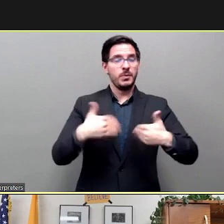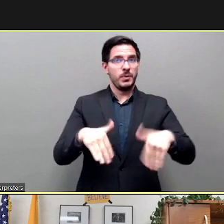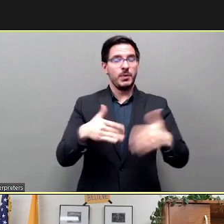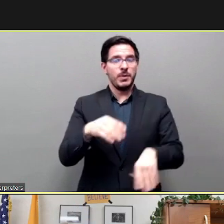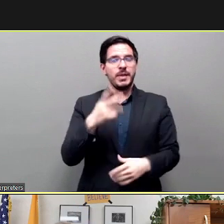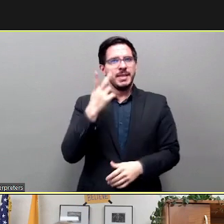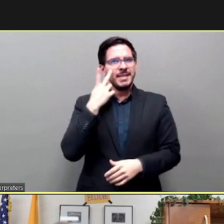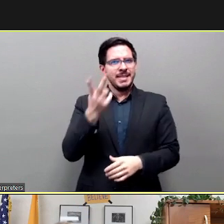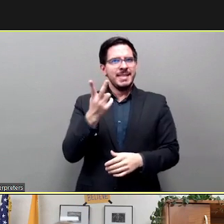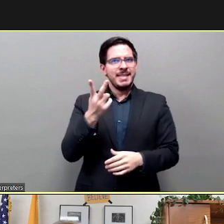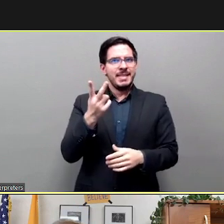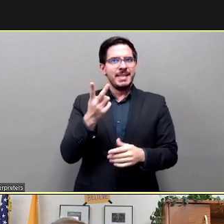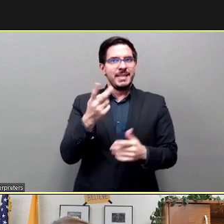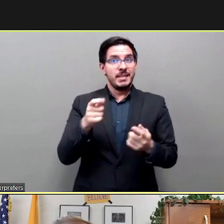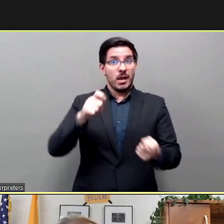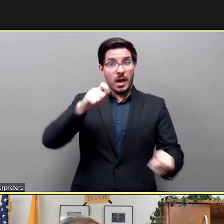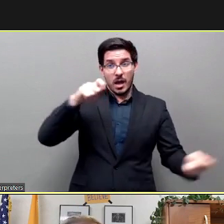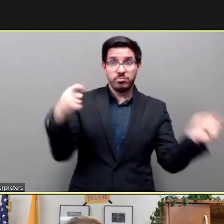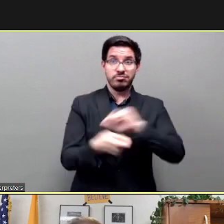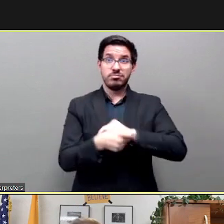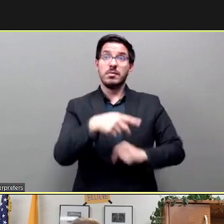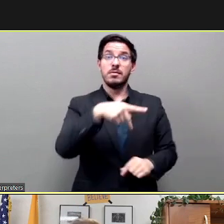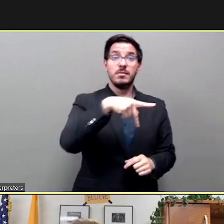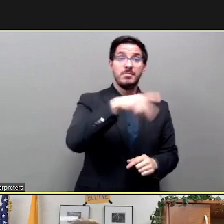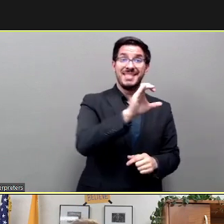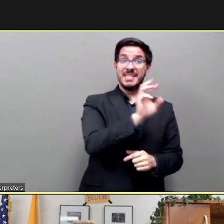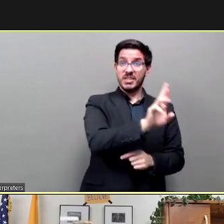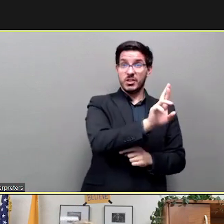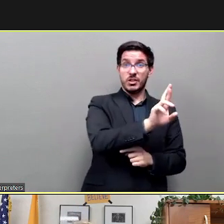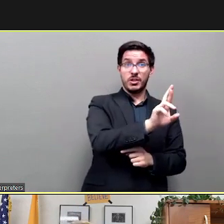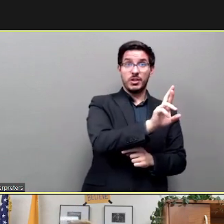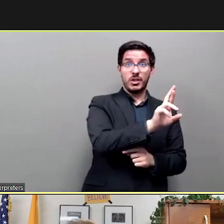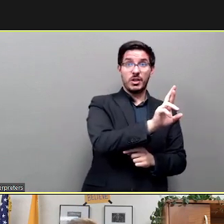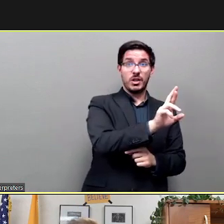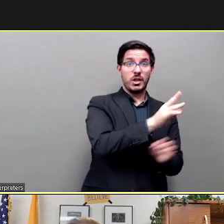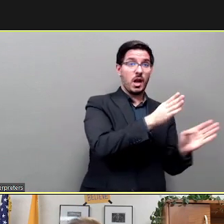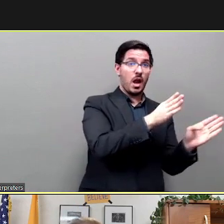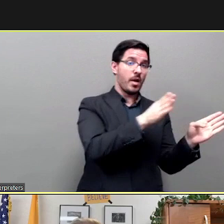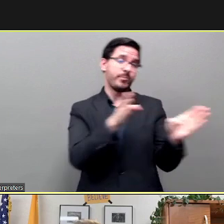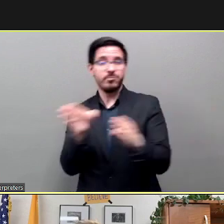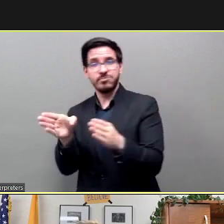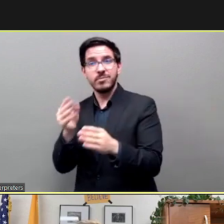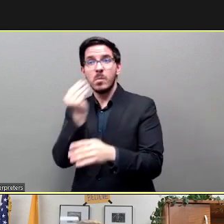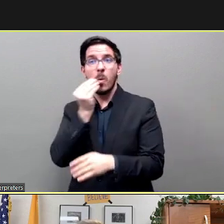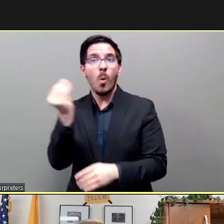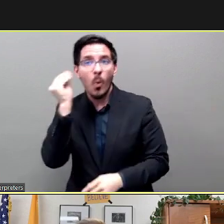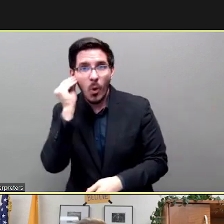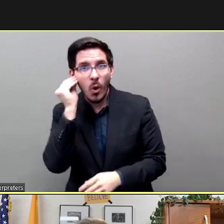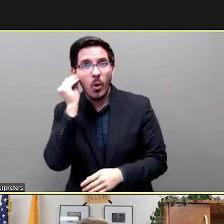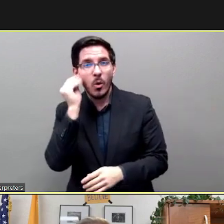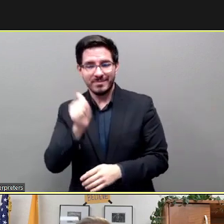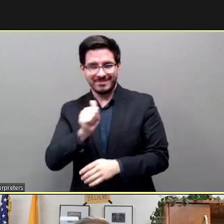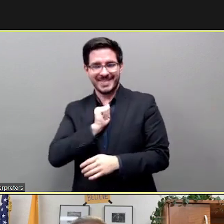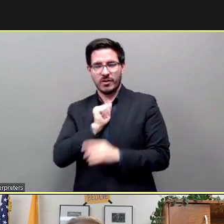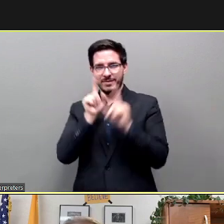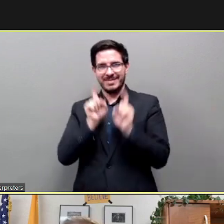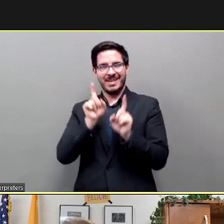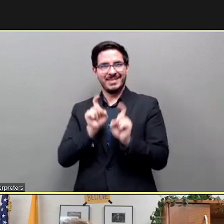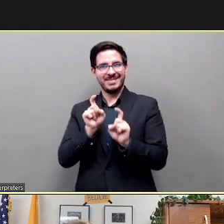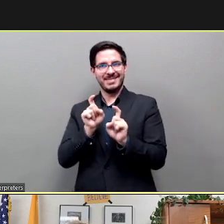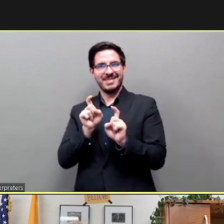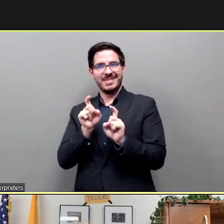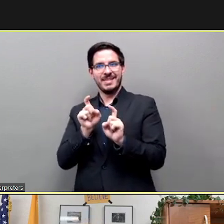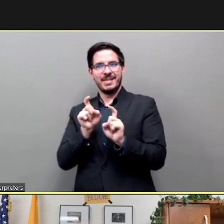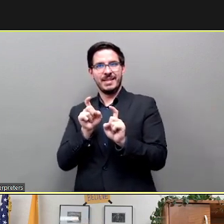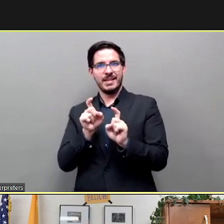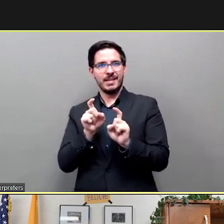from PCR testing to home testing, folks like Curative, who've